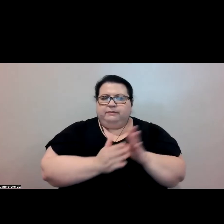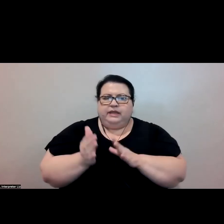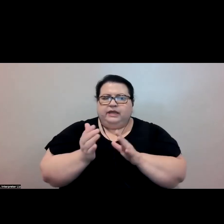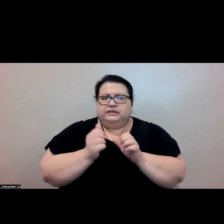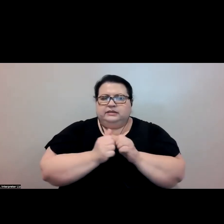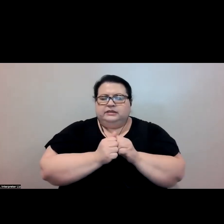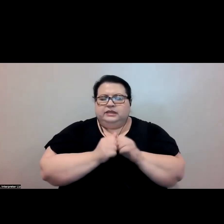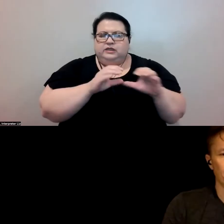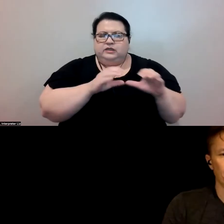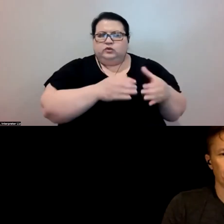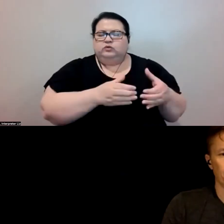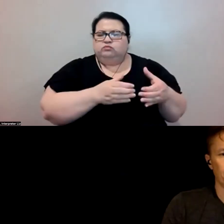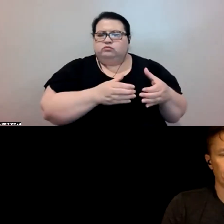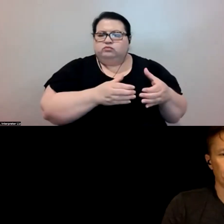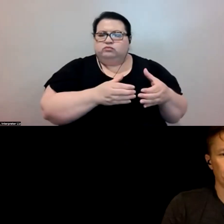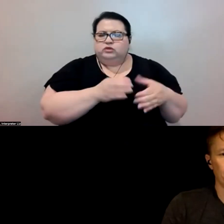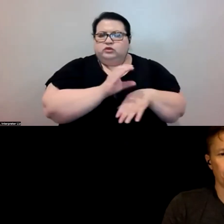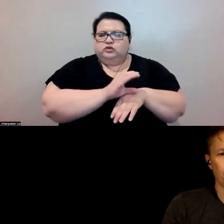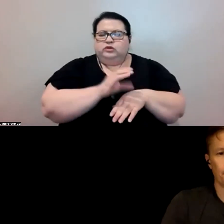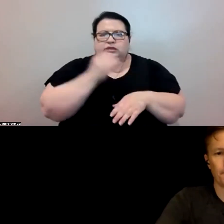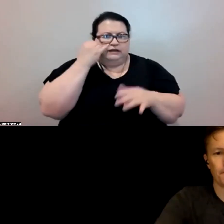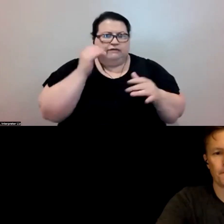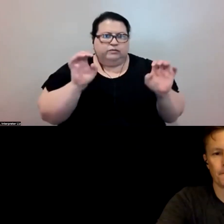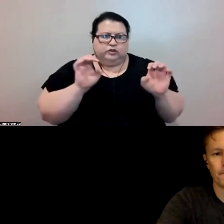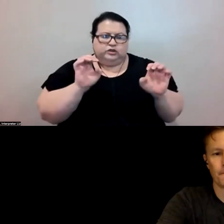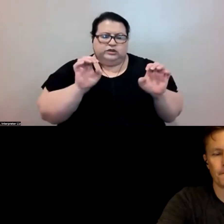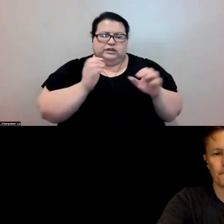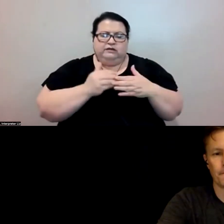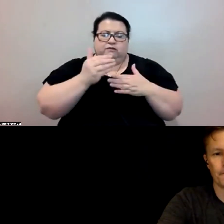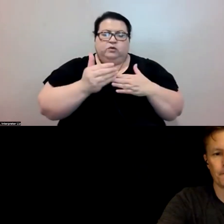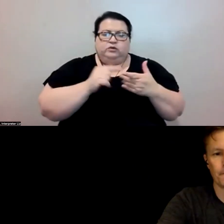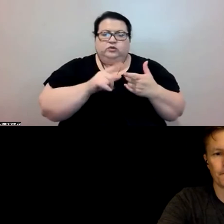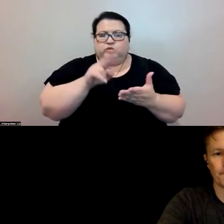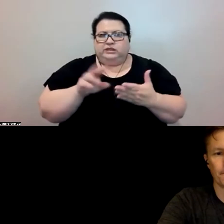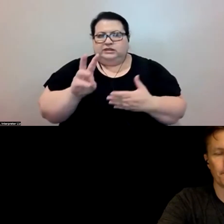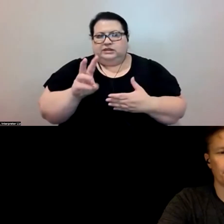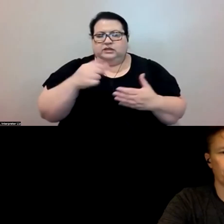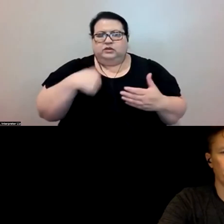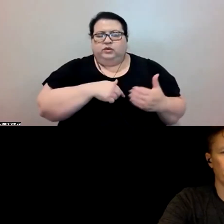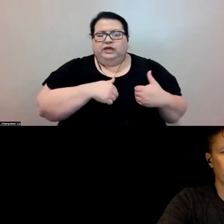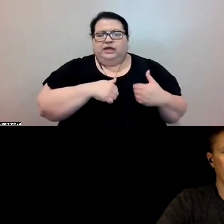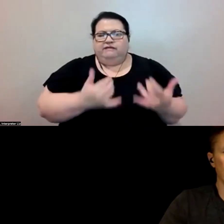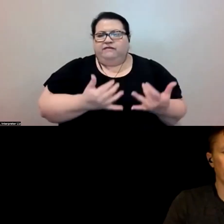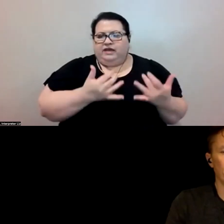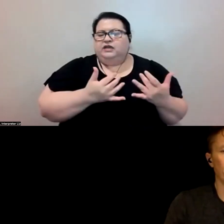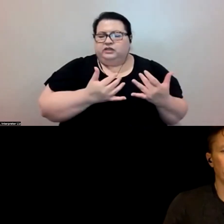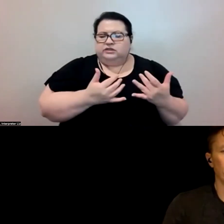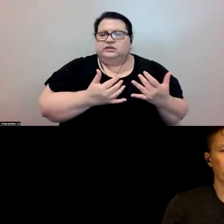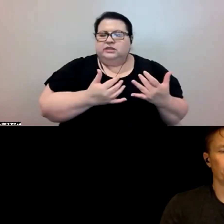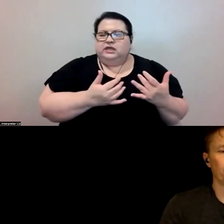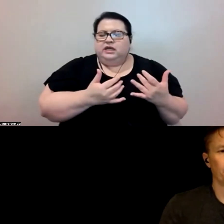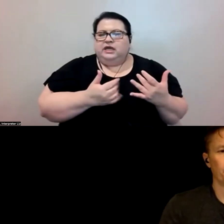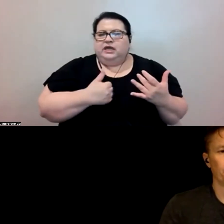our congregations in the event of emergency. Fast forward to 2006, we had the Sawtooth fires. And I was able